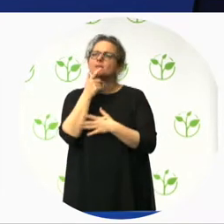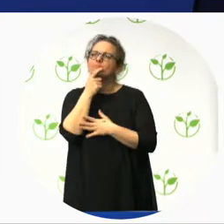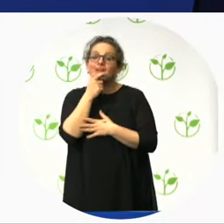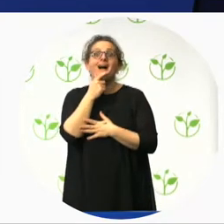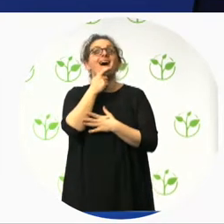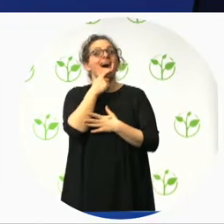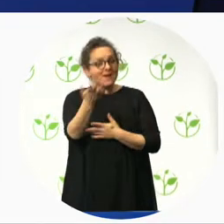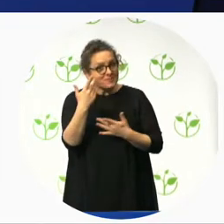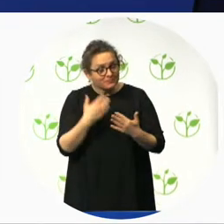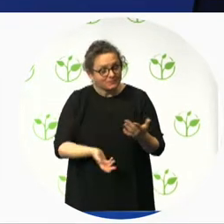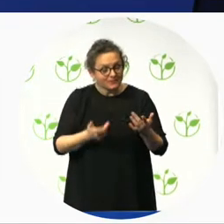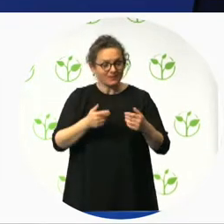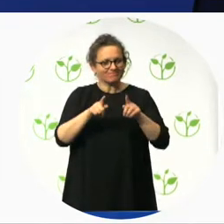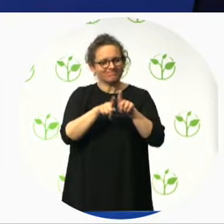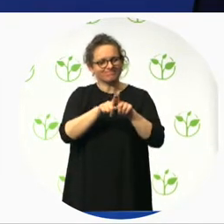Thank you.